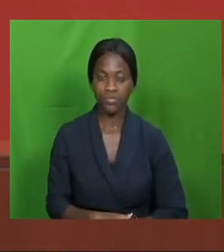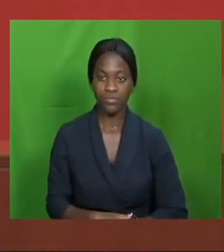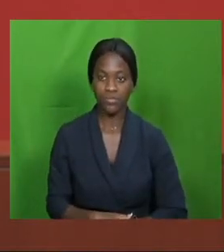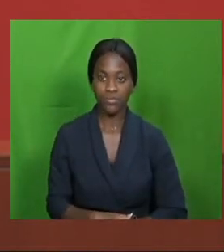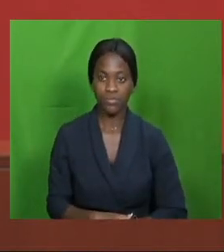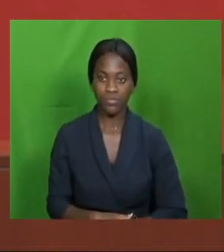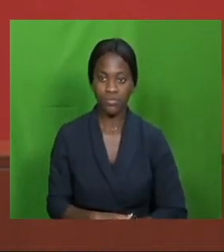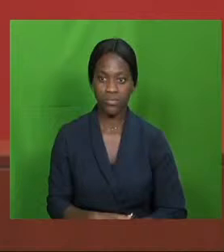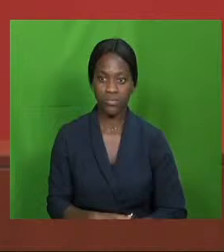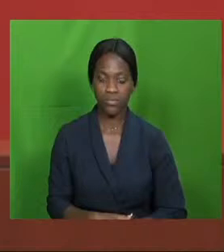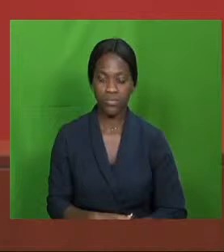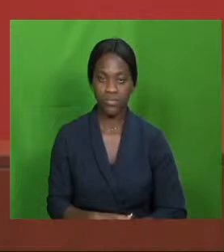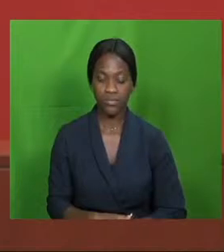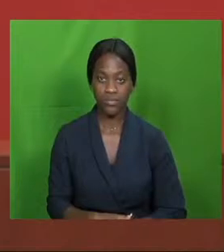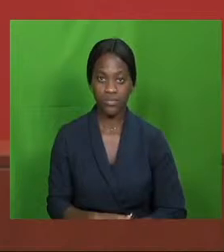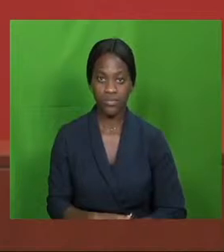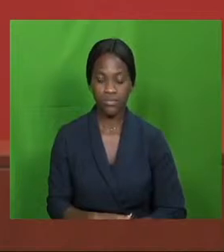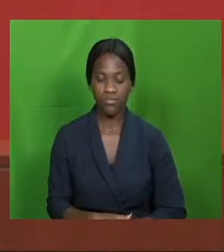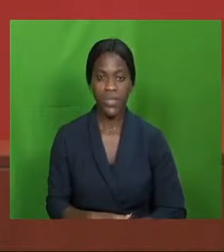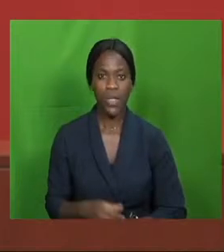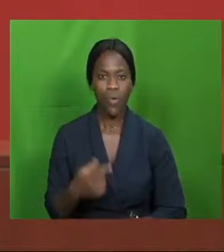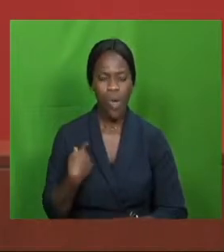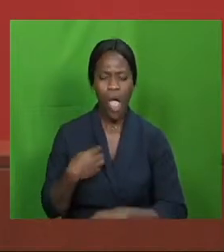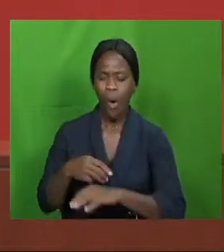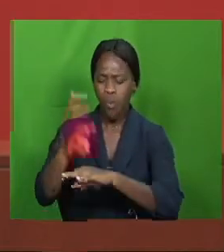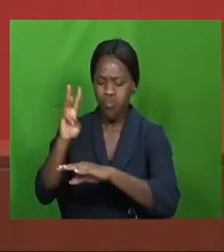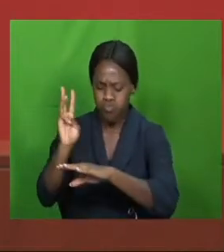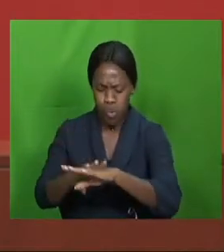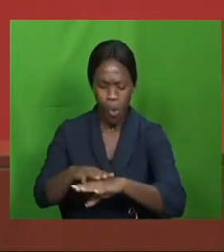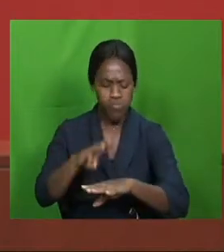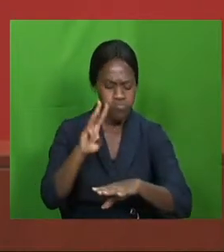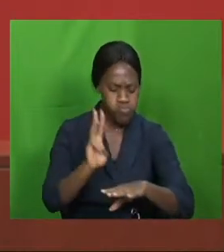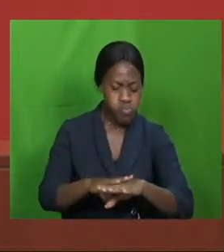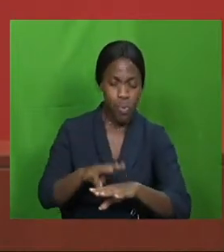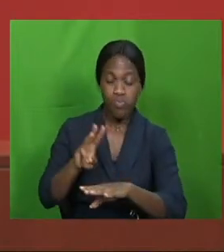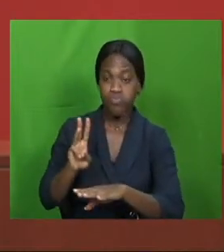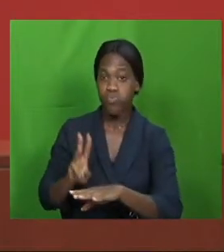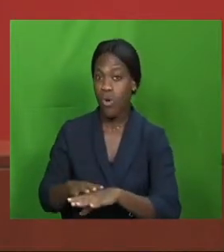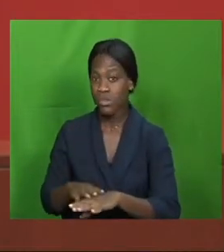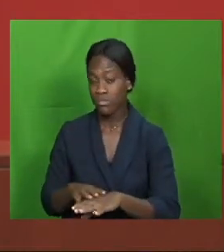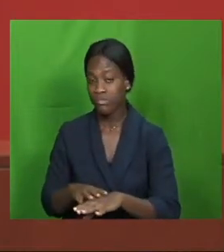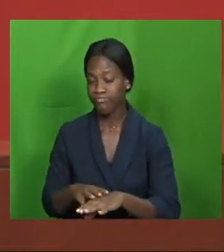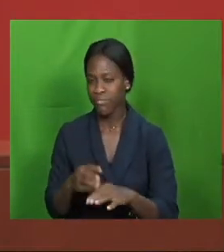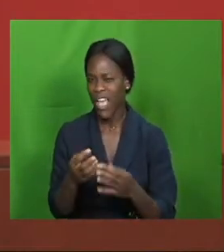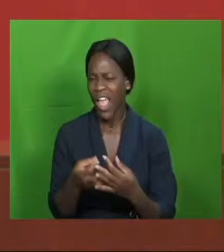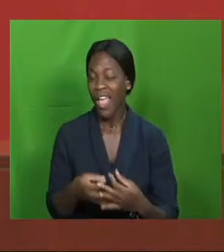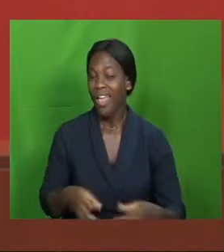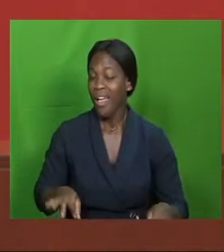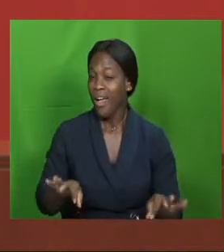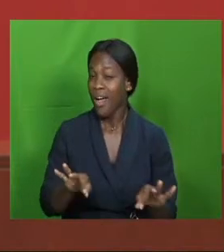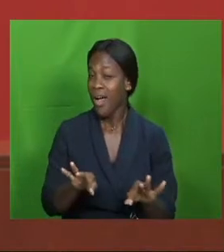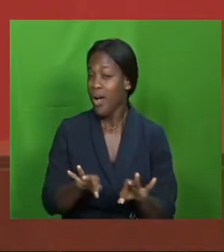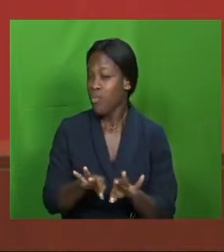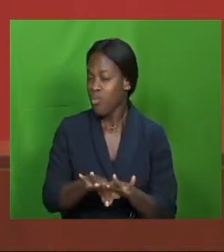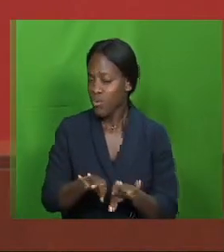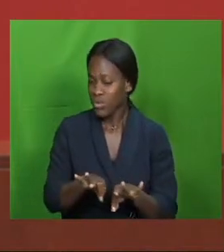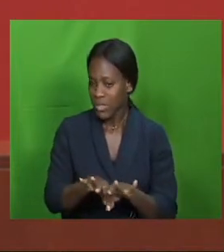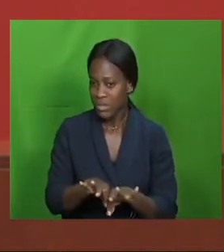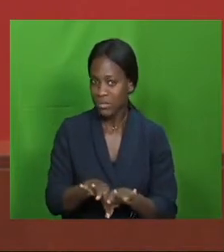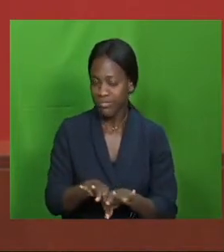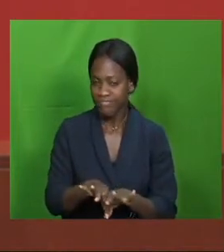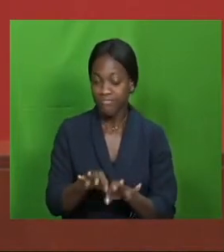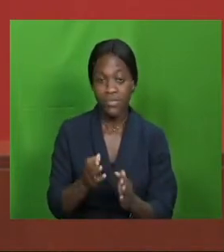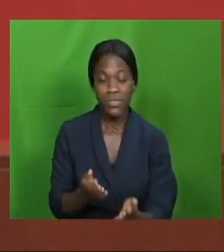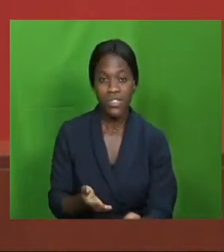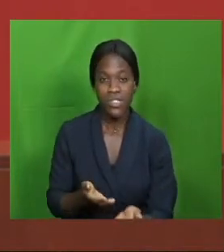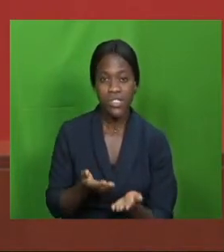Out of the abundance of caution, it is important to reproduce